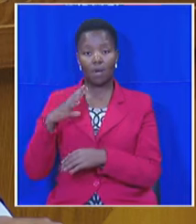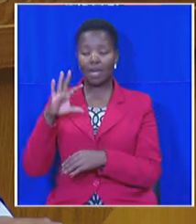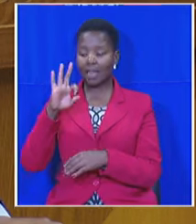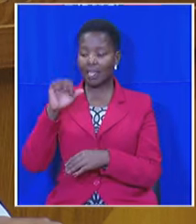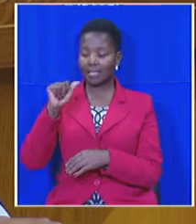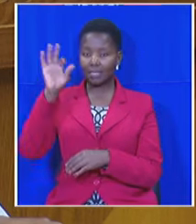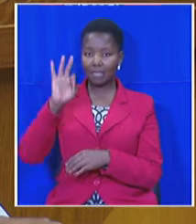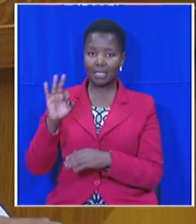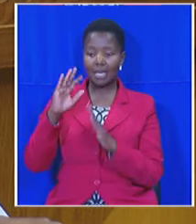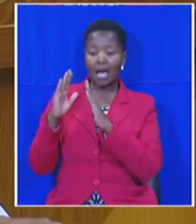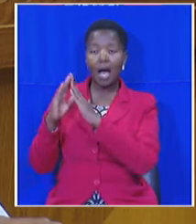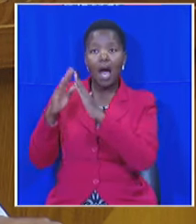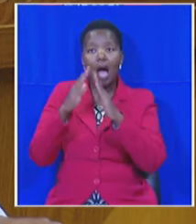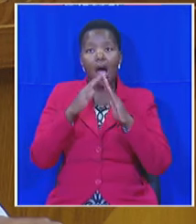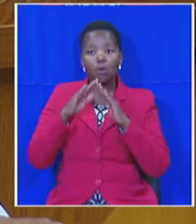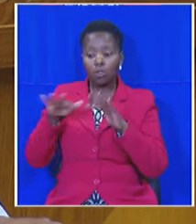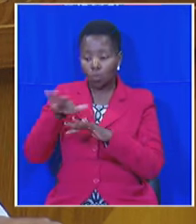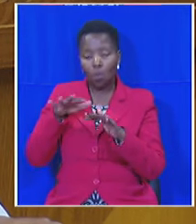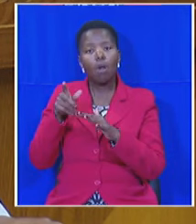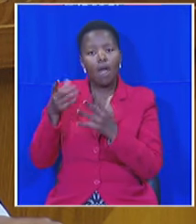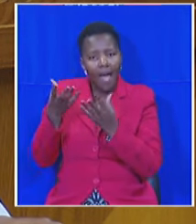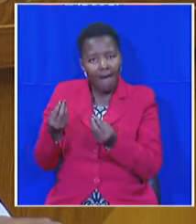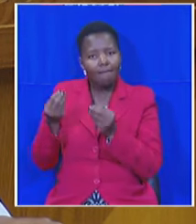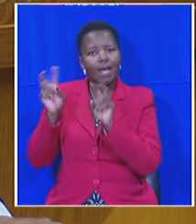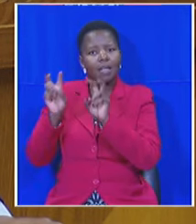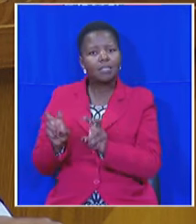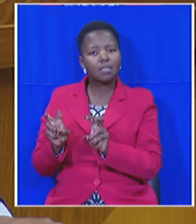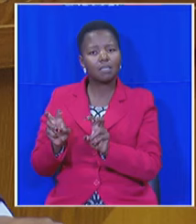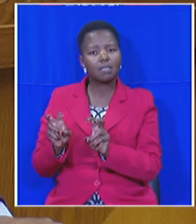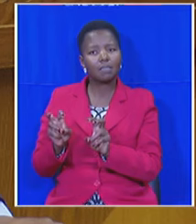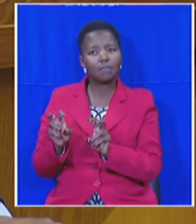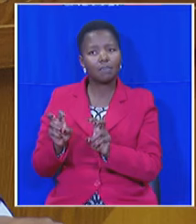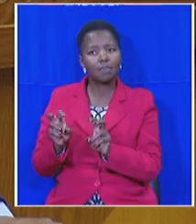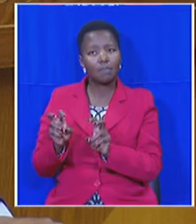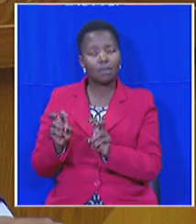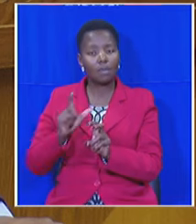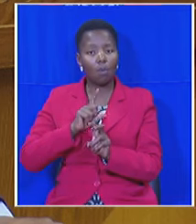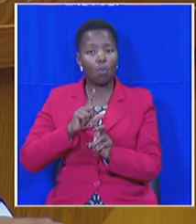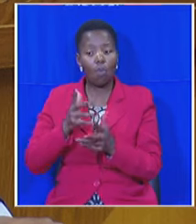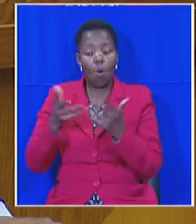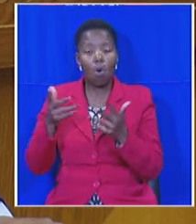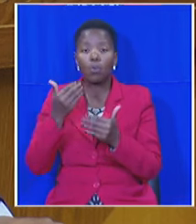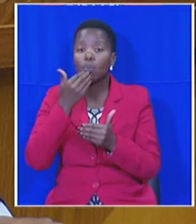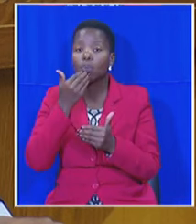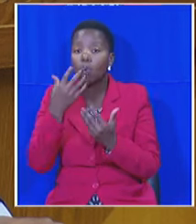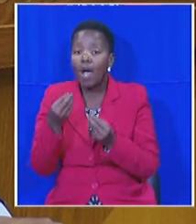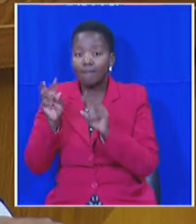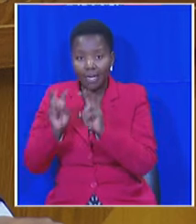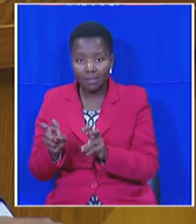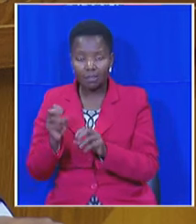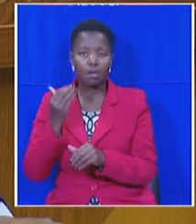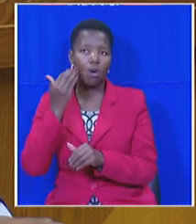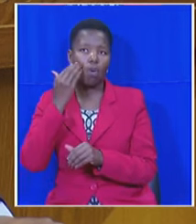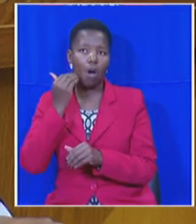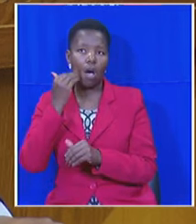36% of households had access to electricity, mainly white households and those